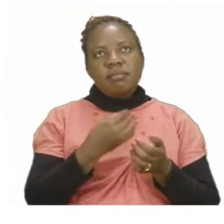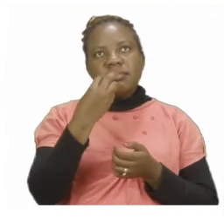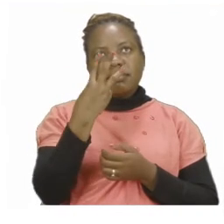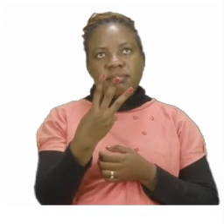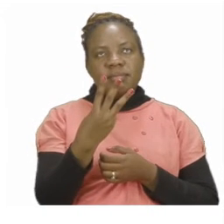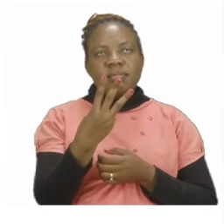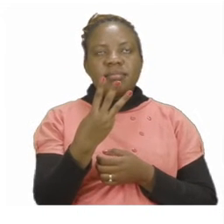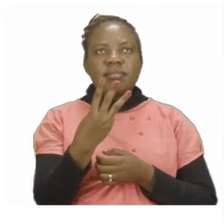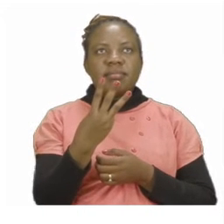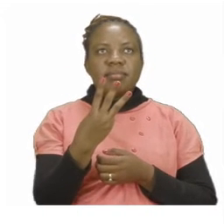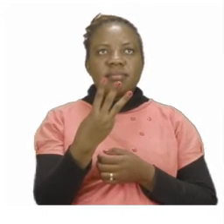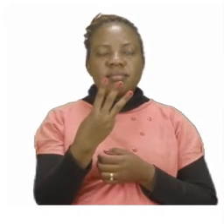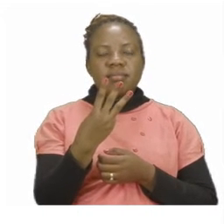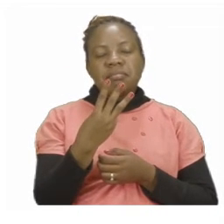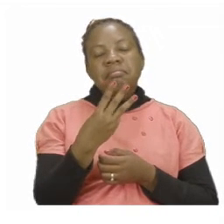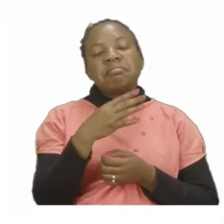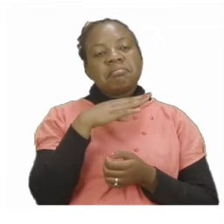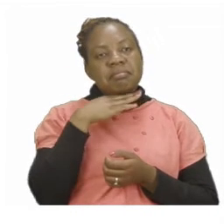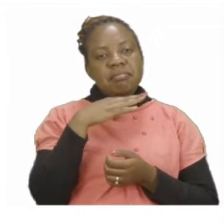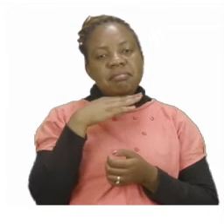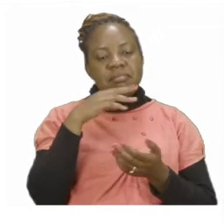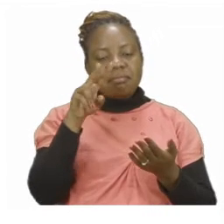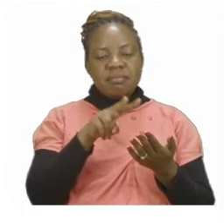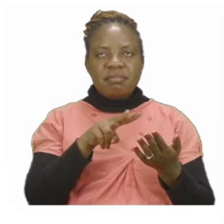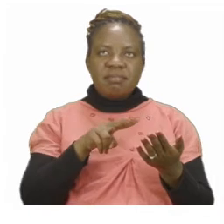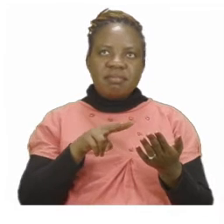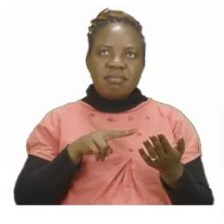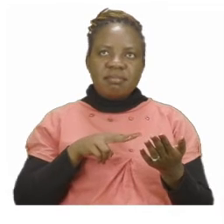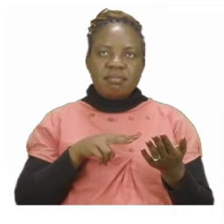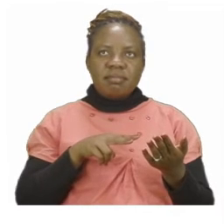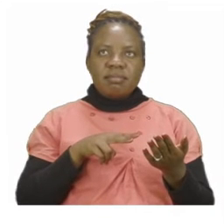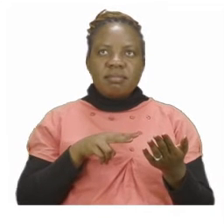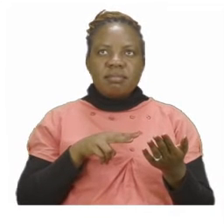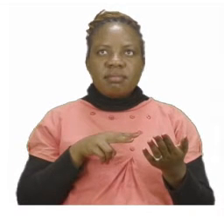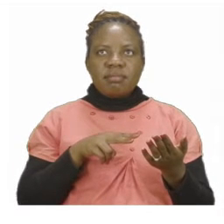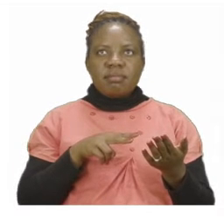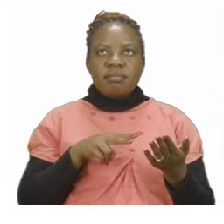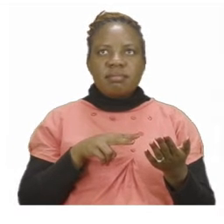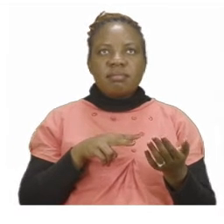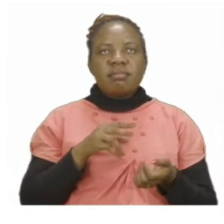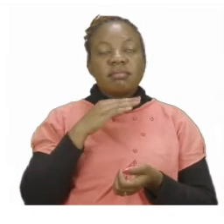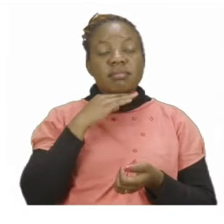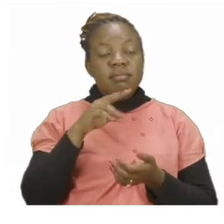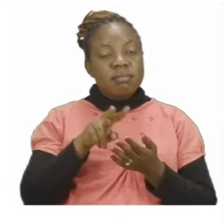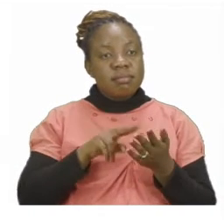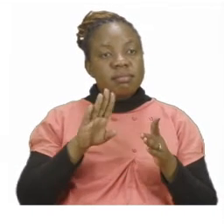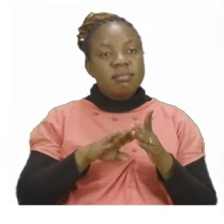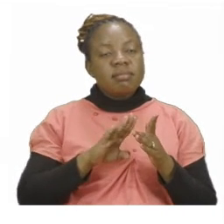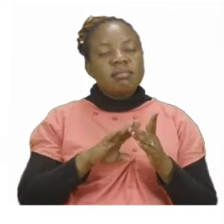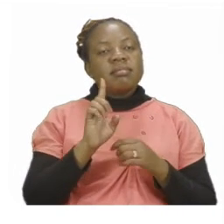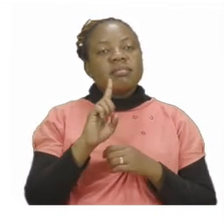Here we have a reading comprehension. So this reading comprehension is about the